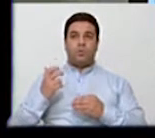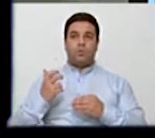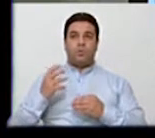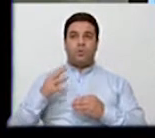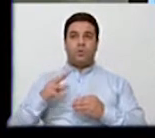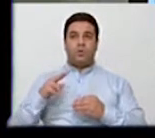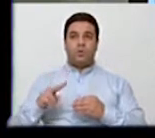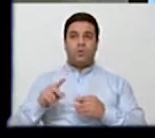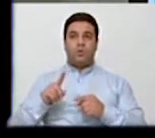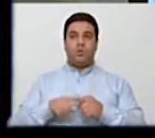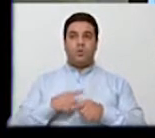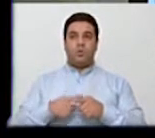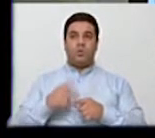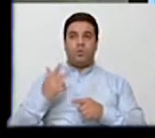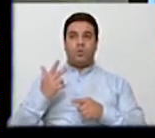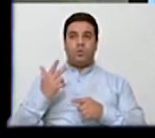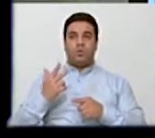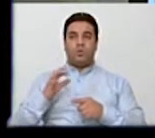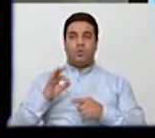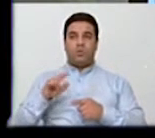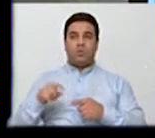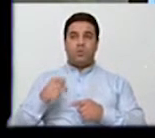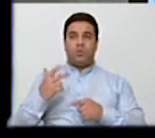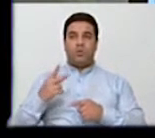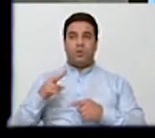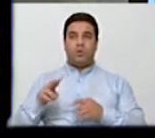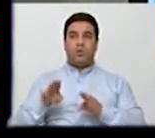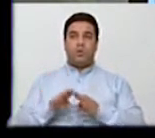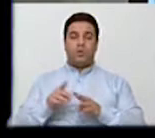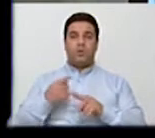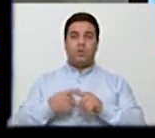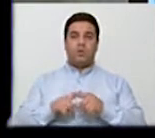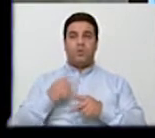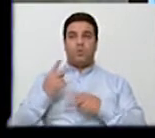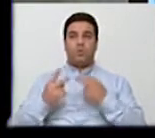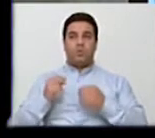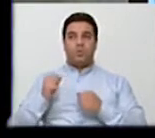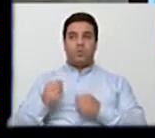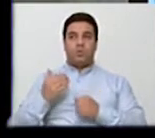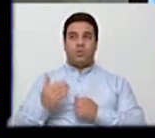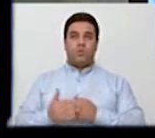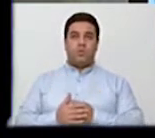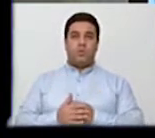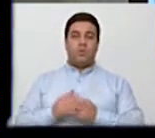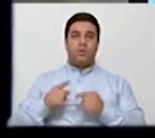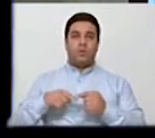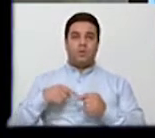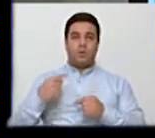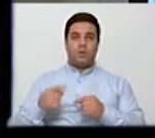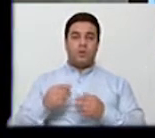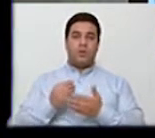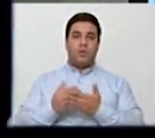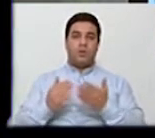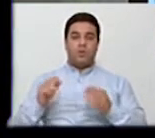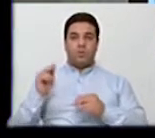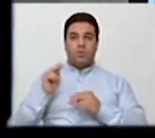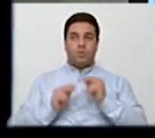yoki 0.13 litrga teng ekanligini ko'rishimiz mumkin. Keyin esa aziz